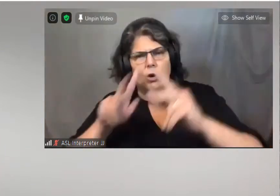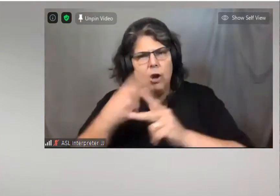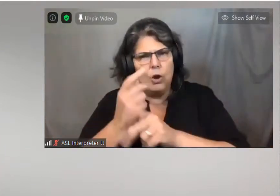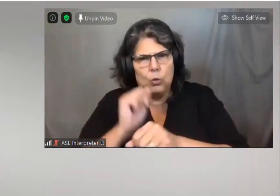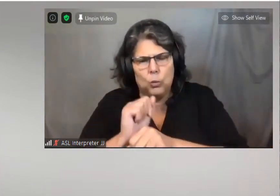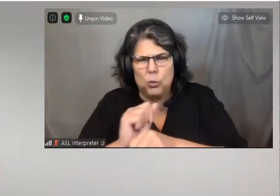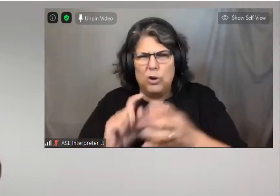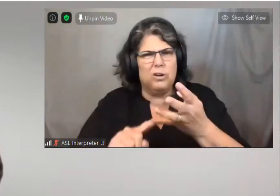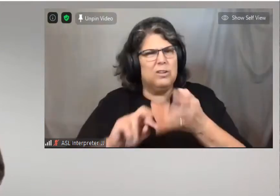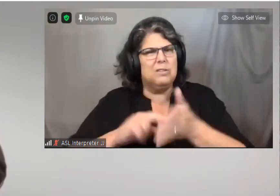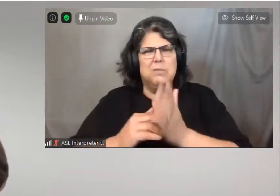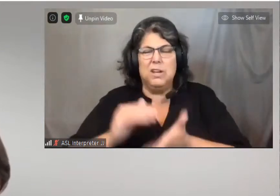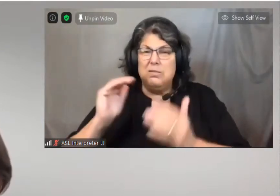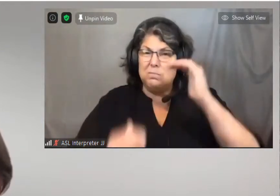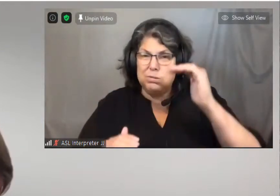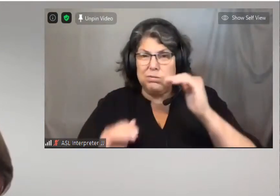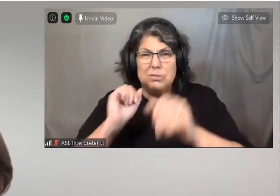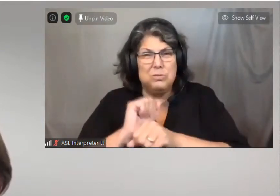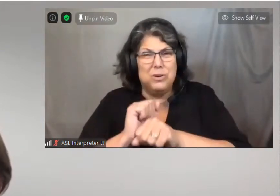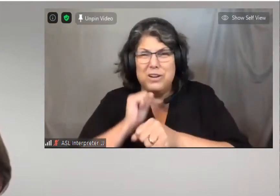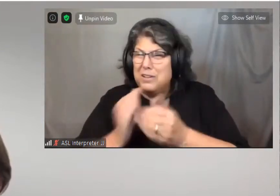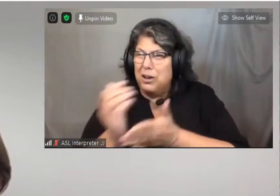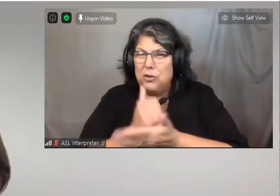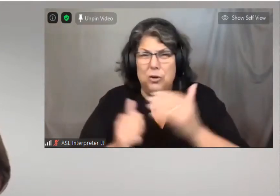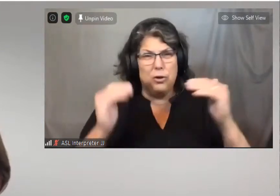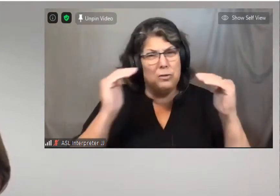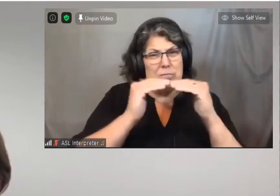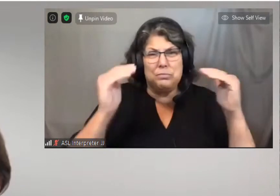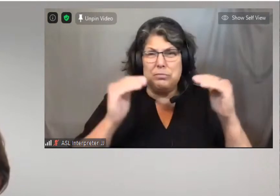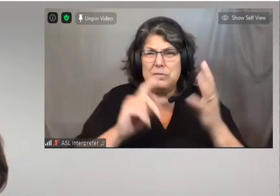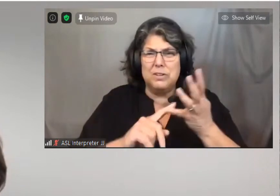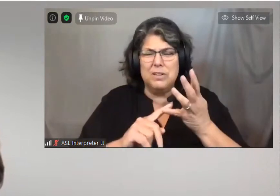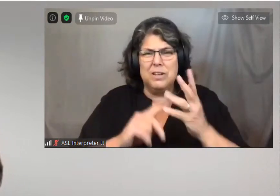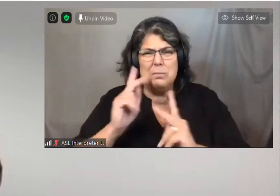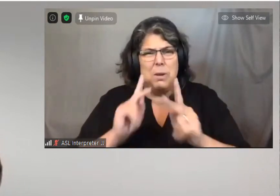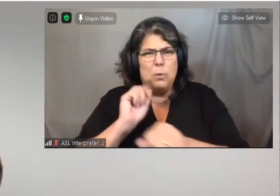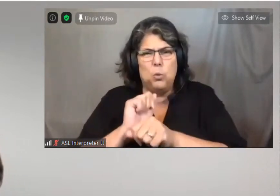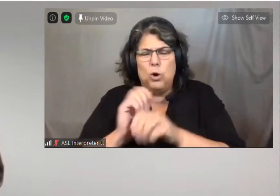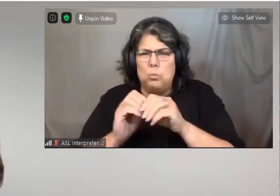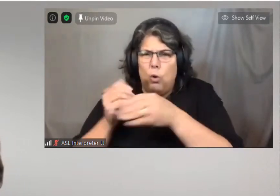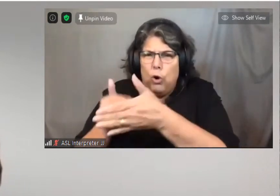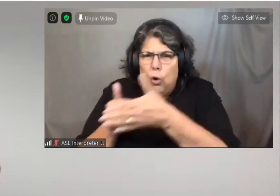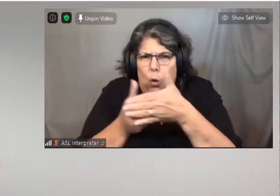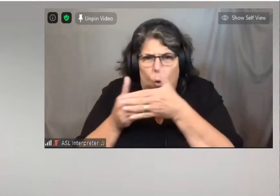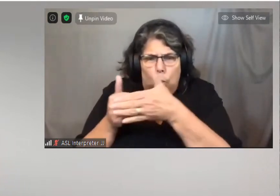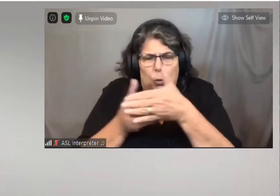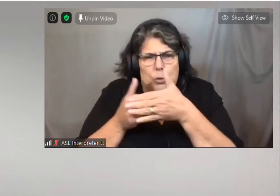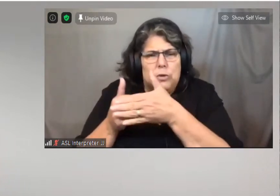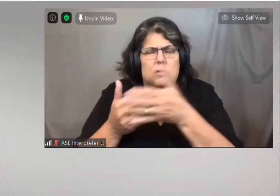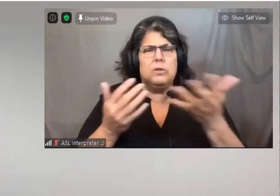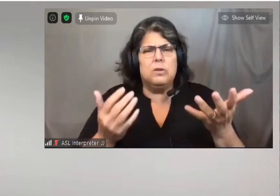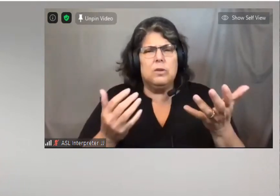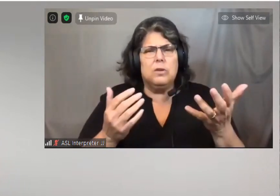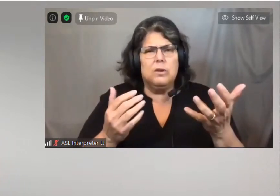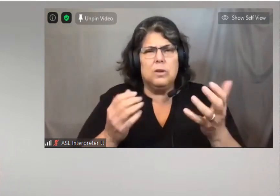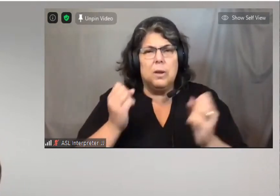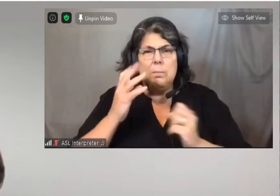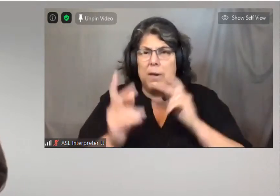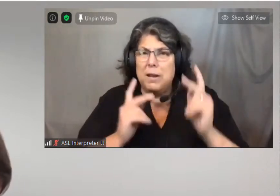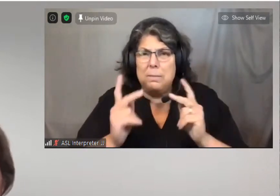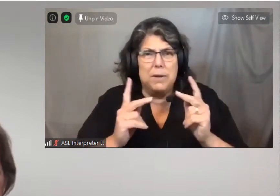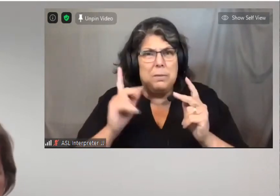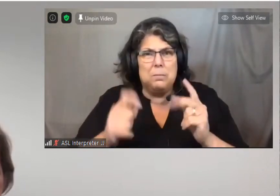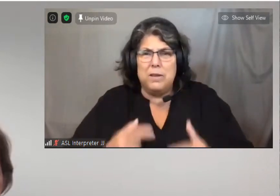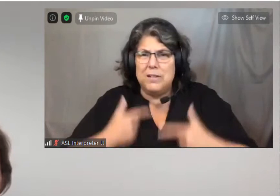lower wages, closer working conditions, people in such poverty in the Hispanic community that they can't afford to